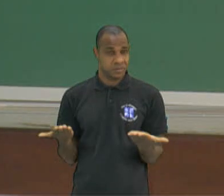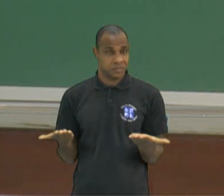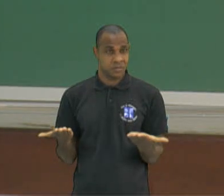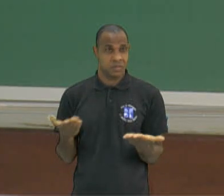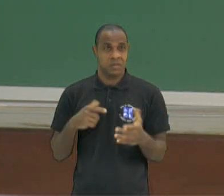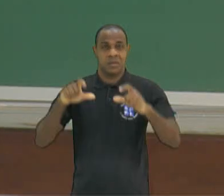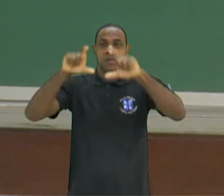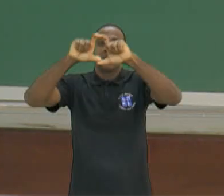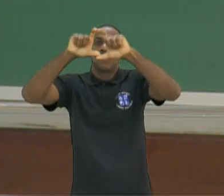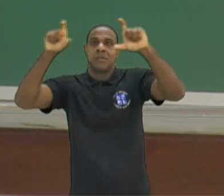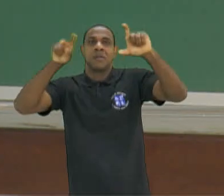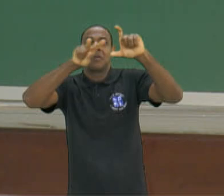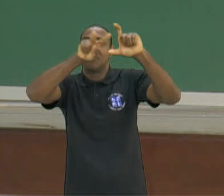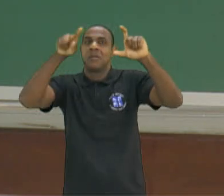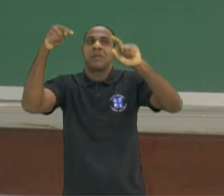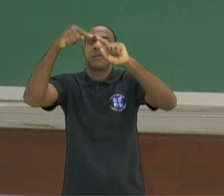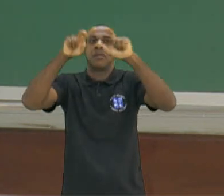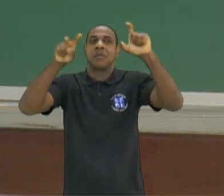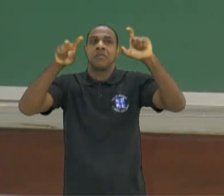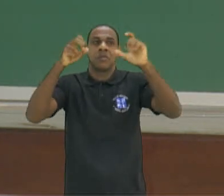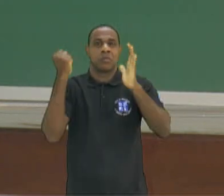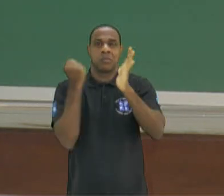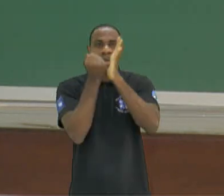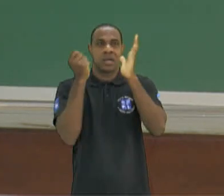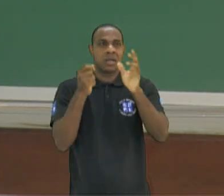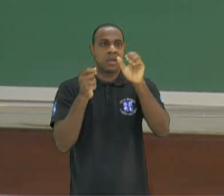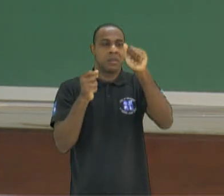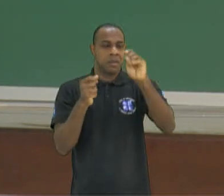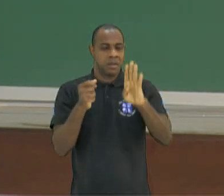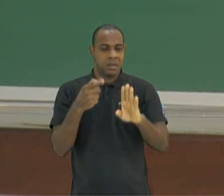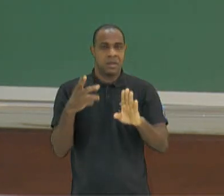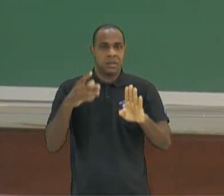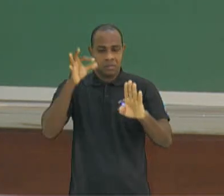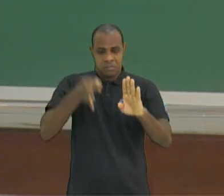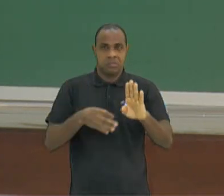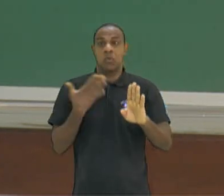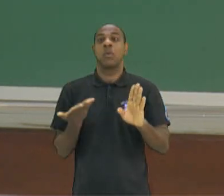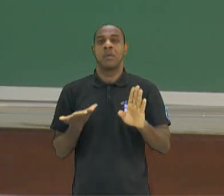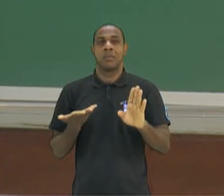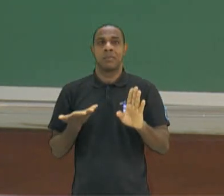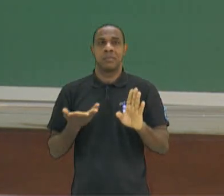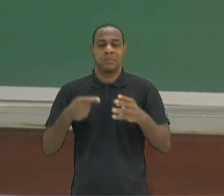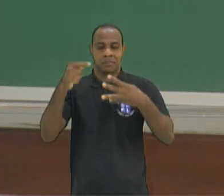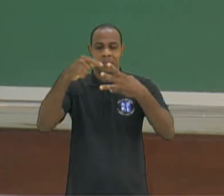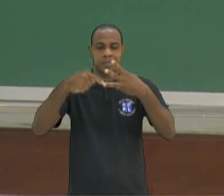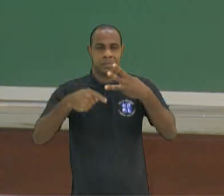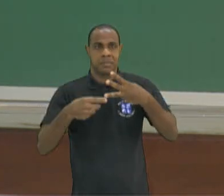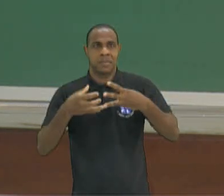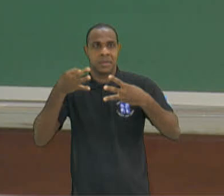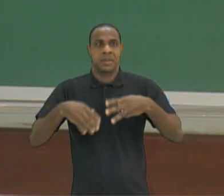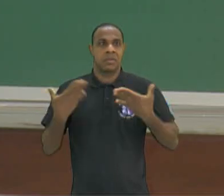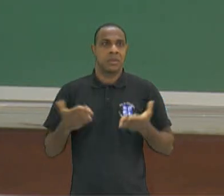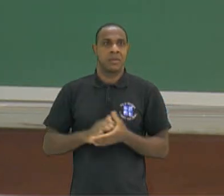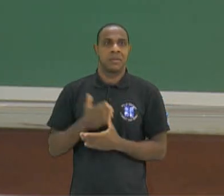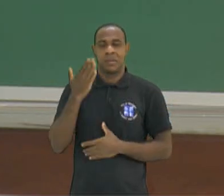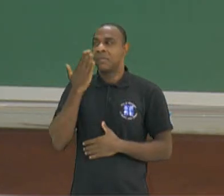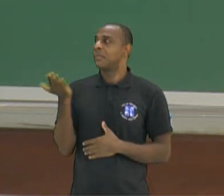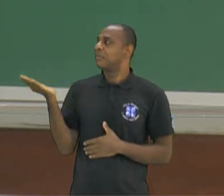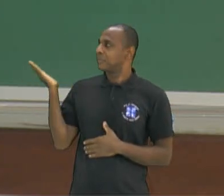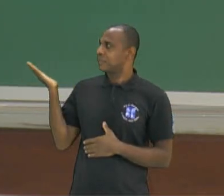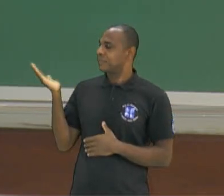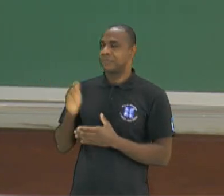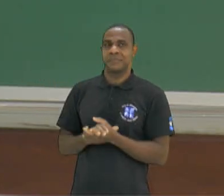acordo com o nosso fragmento, nós vamos marcar qual é a alternativa correta. Tibia is a massively